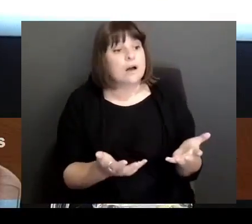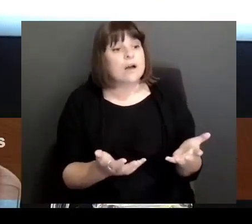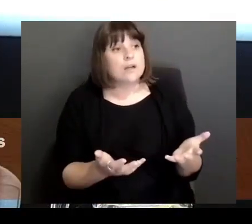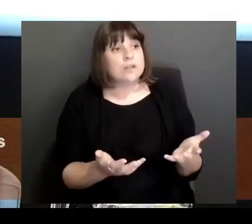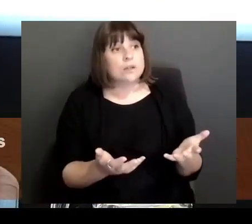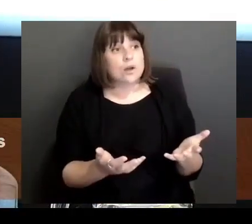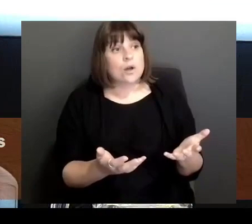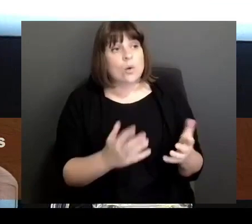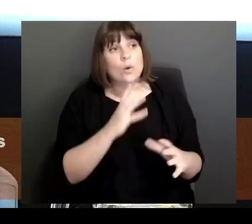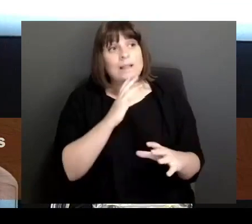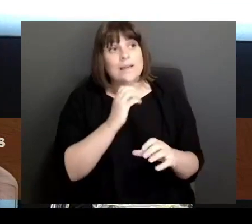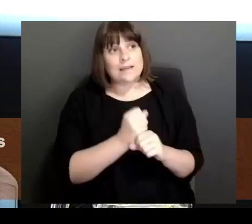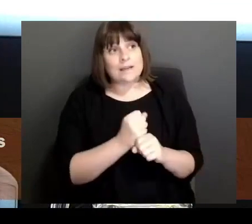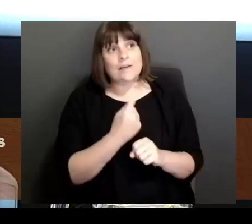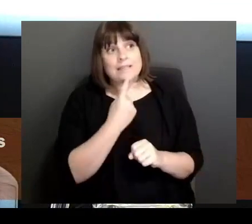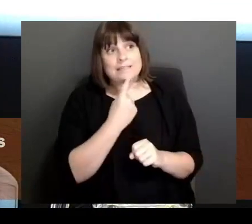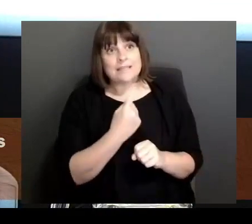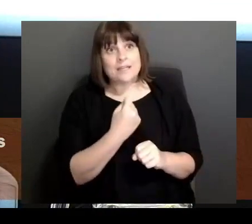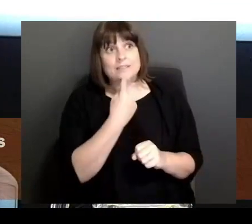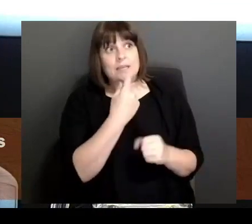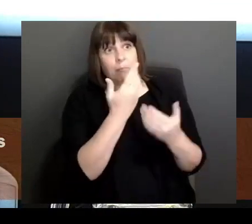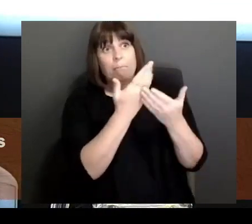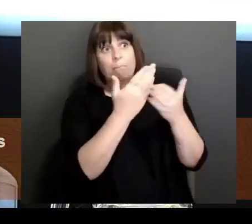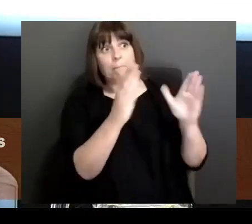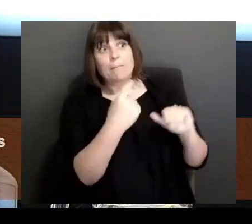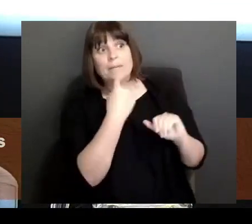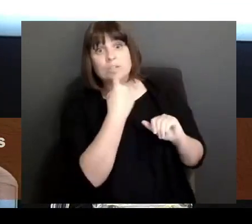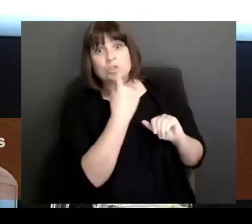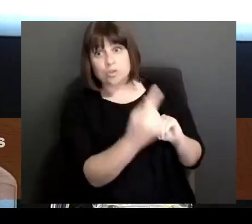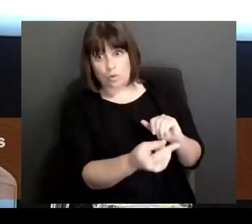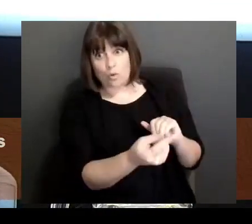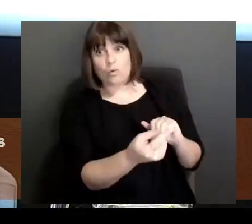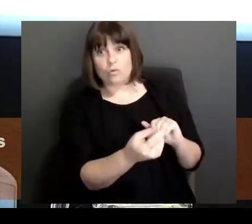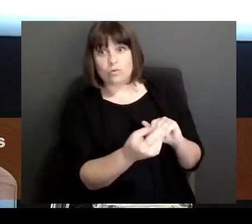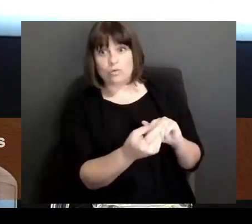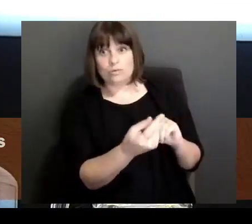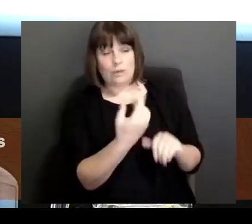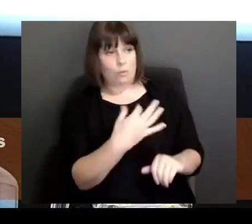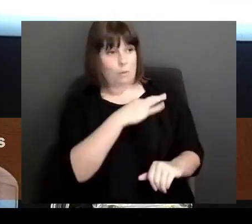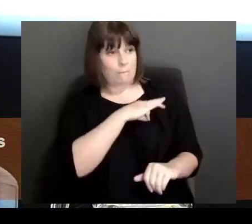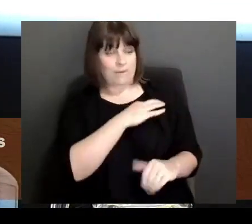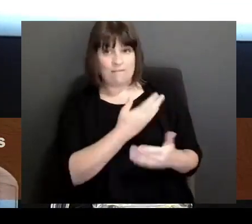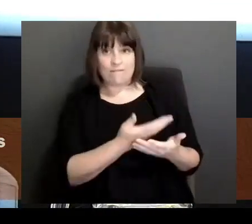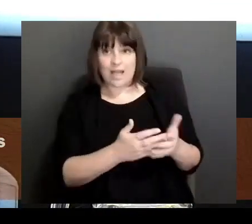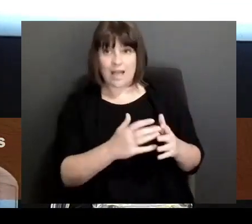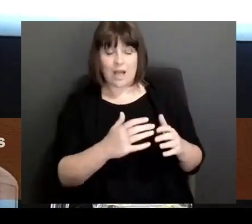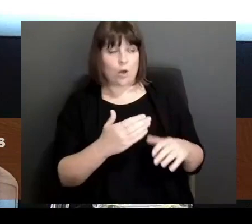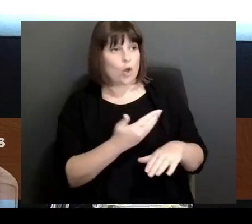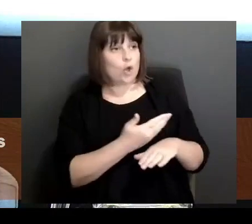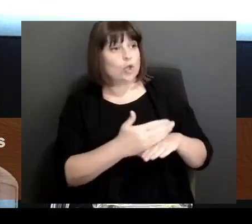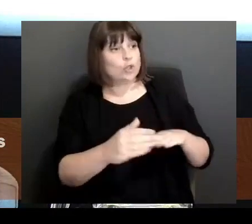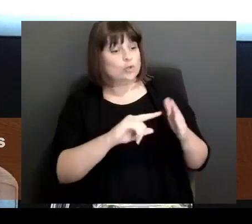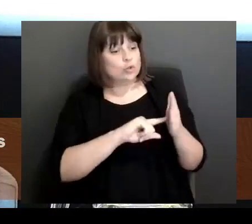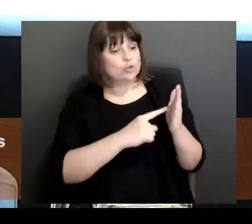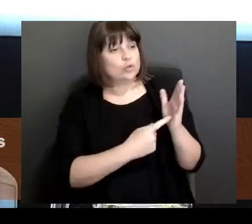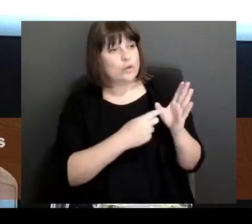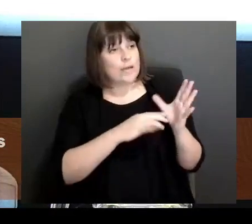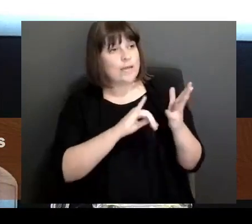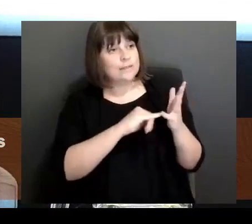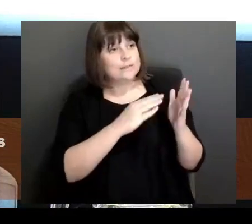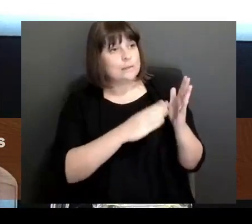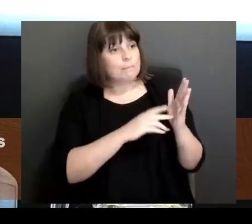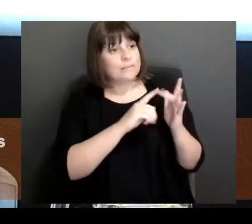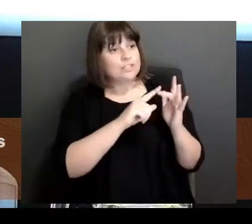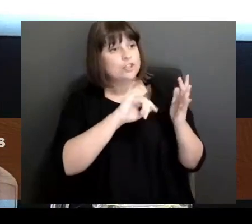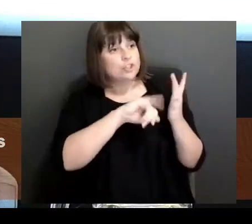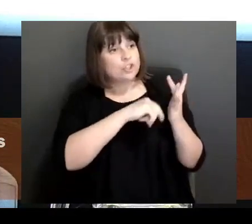the government has indicated publicly is that through the build of new transmission infrastructure and new renewable energy